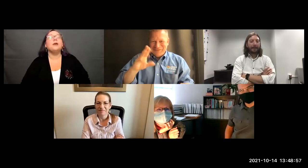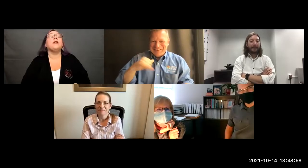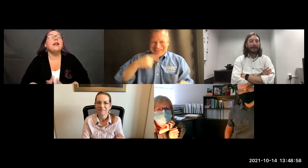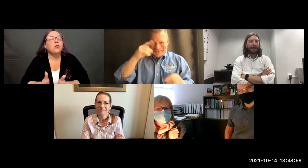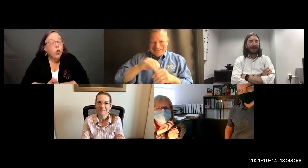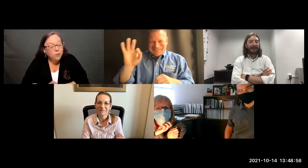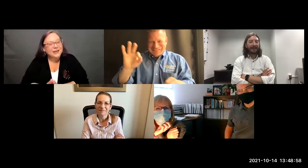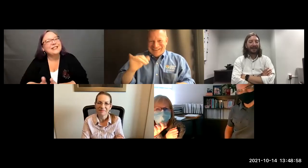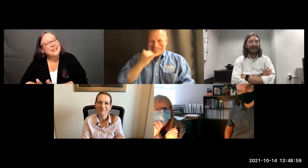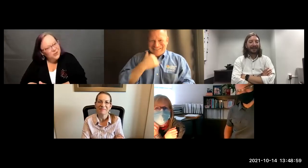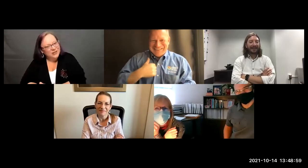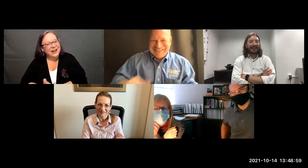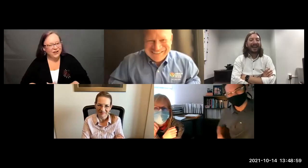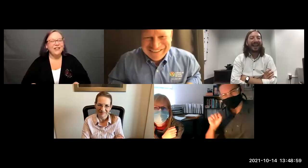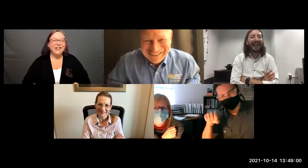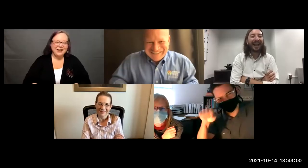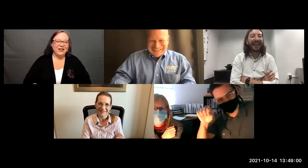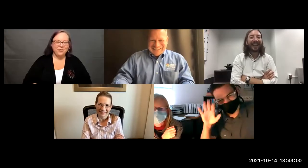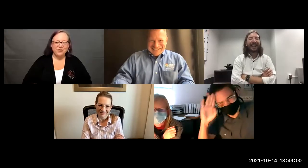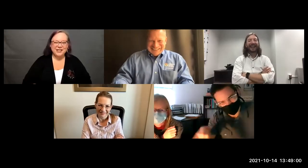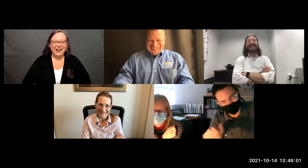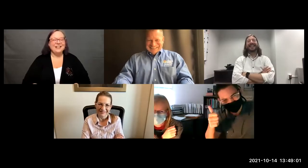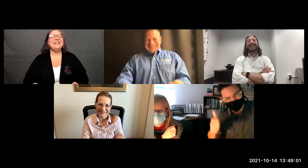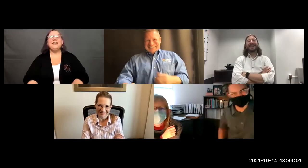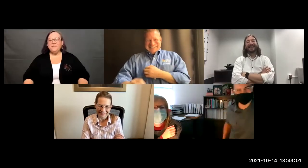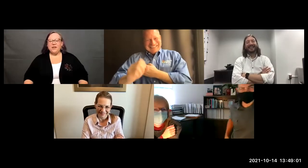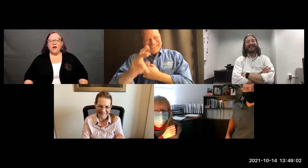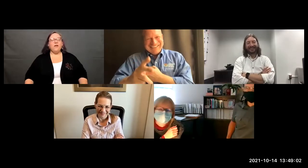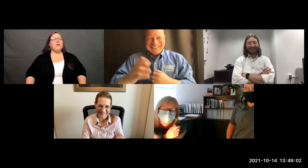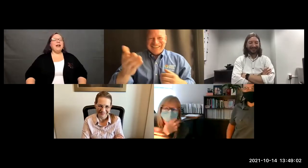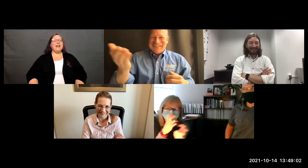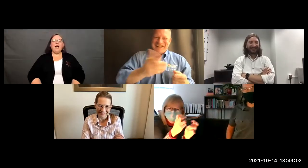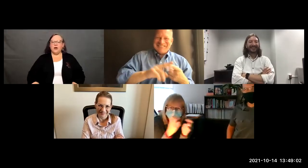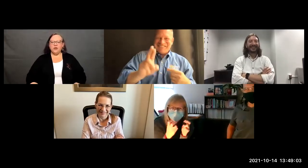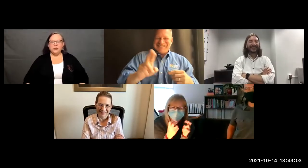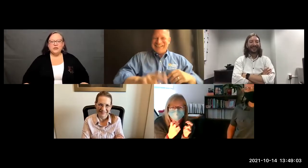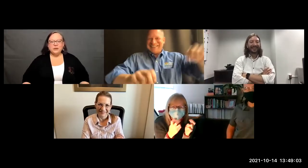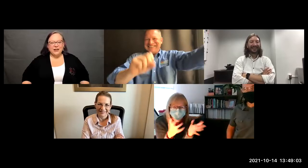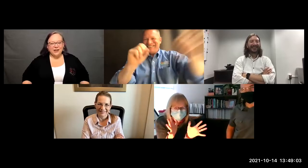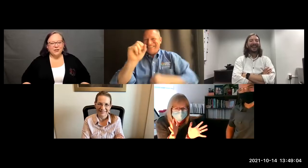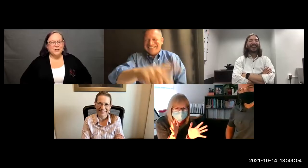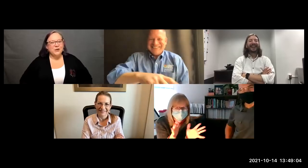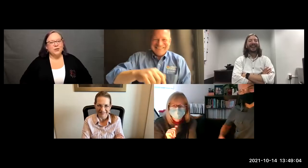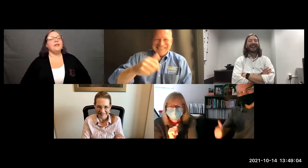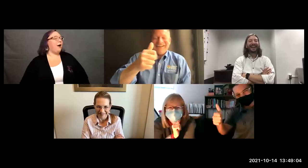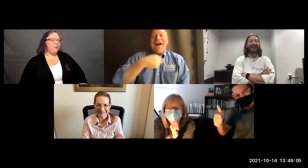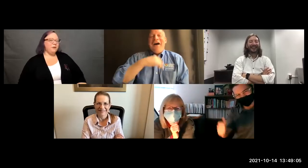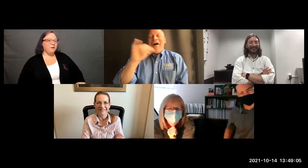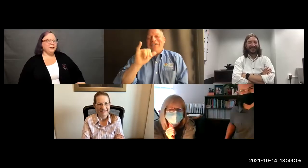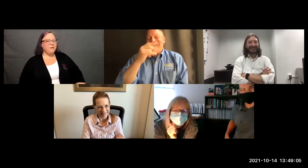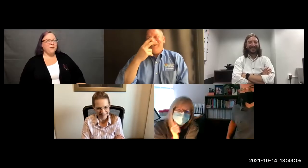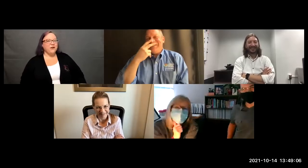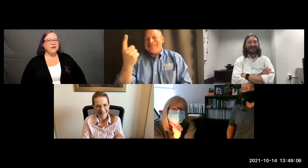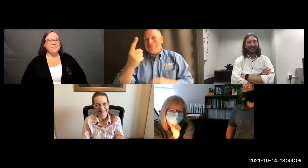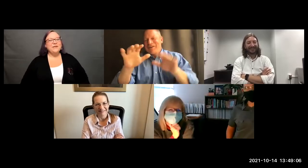Access Enrollment Coordinator here at Riverside. Oh, great. Yeah, we used to work at another school. Yeah, we